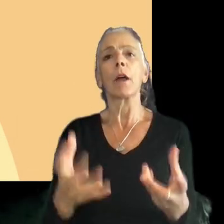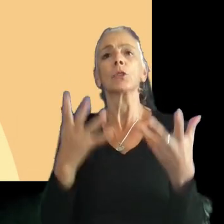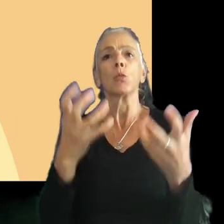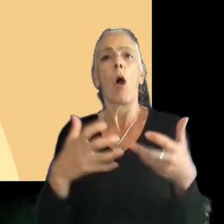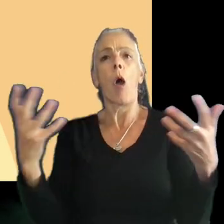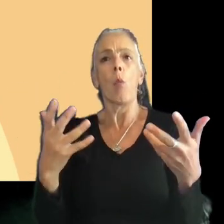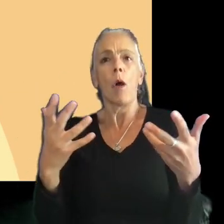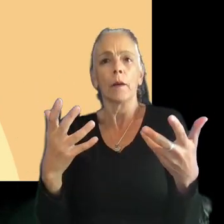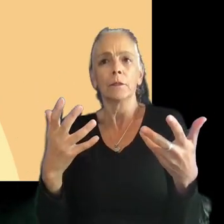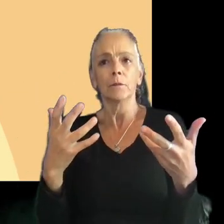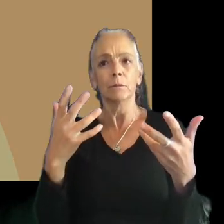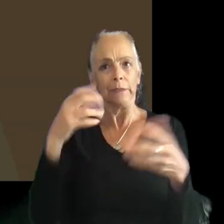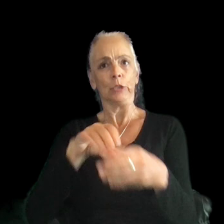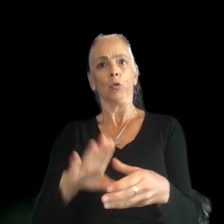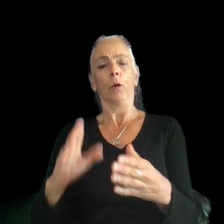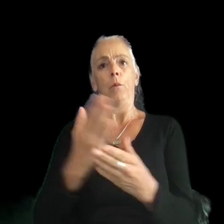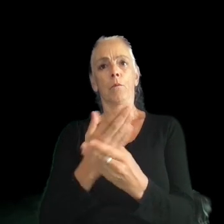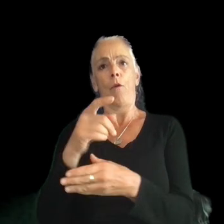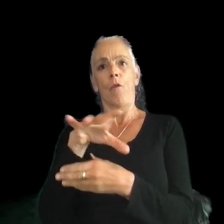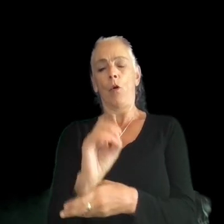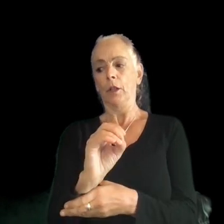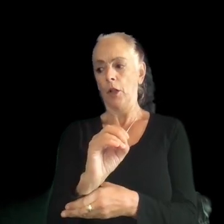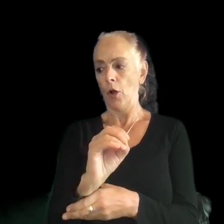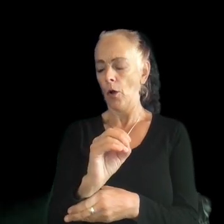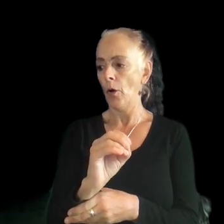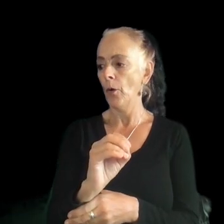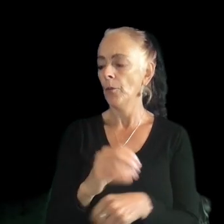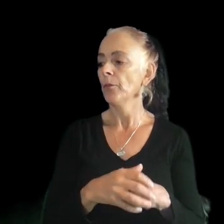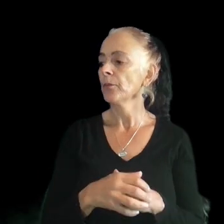how we can make ourselves stand out can